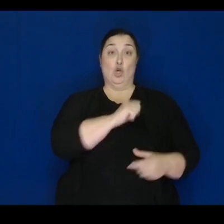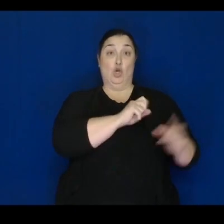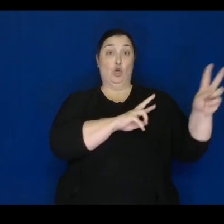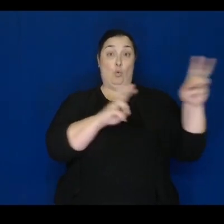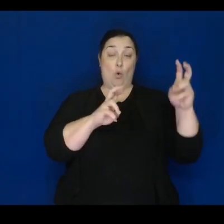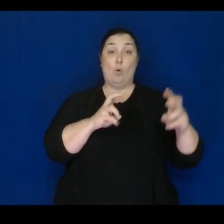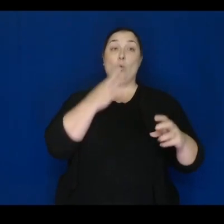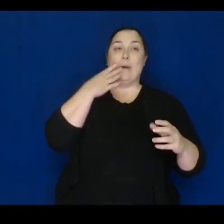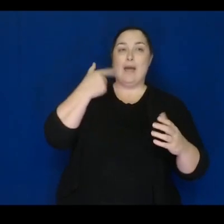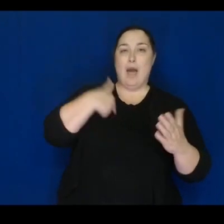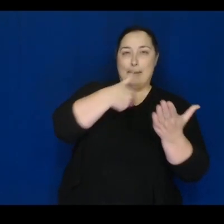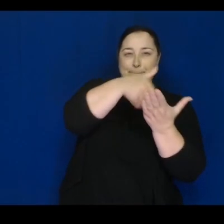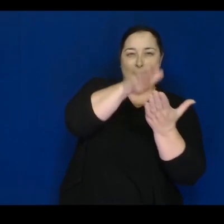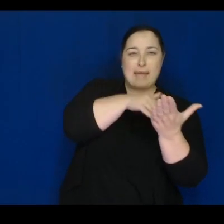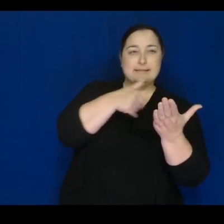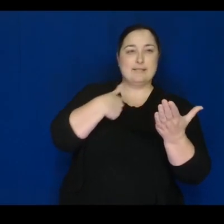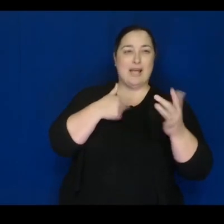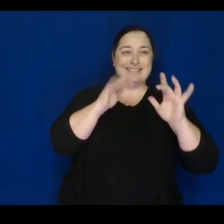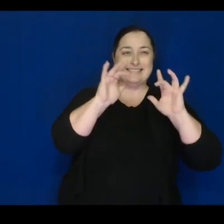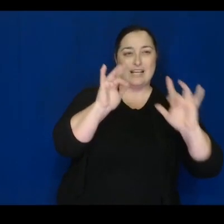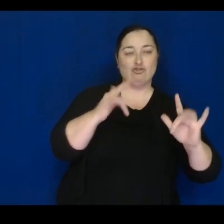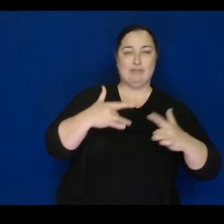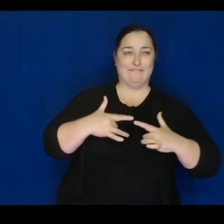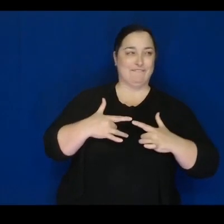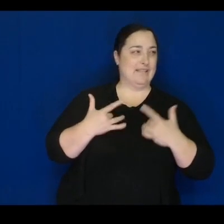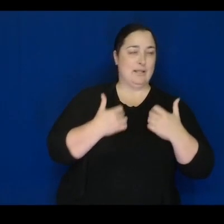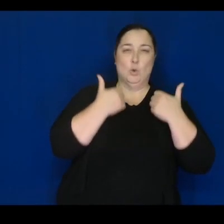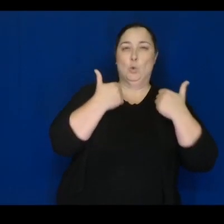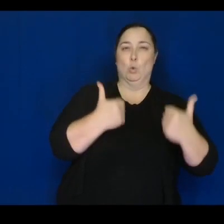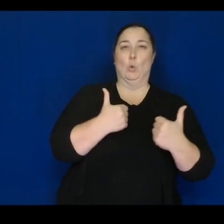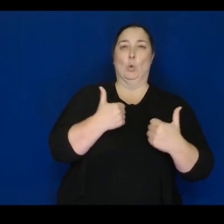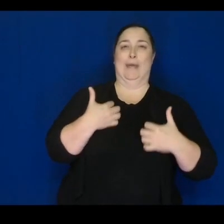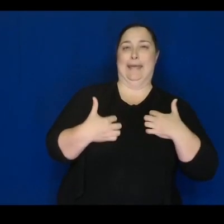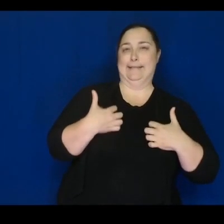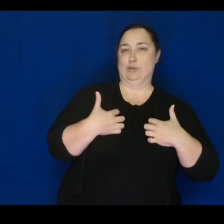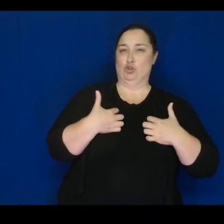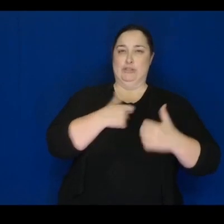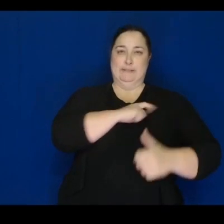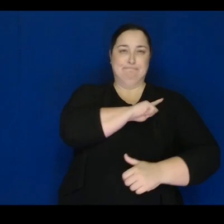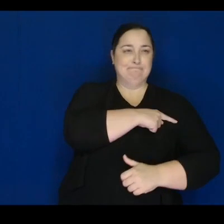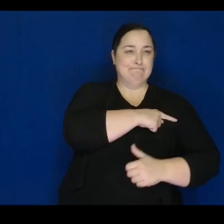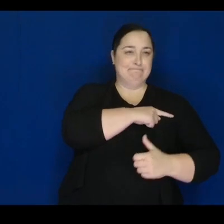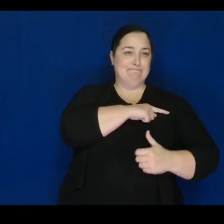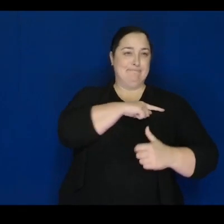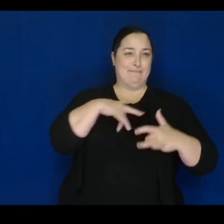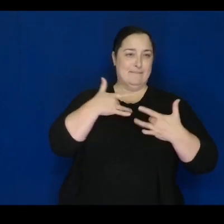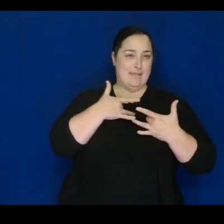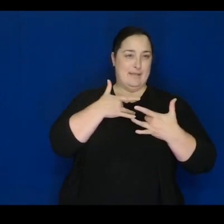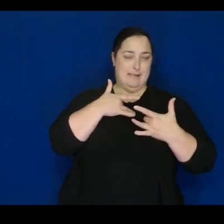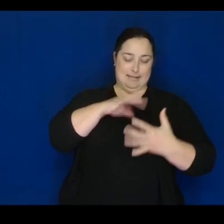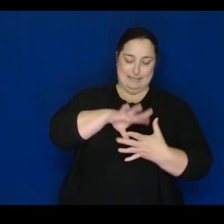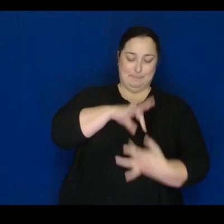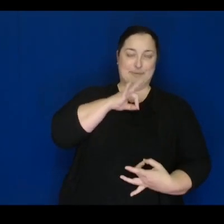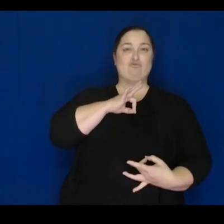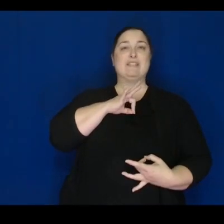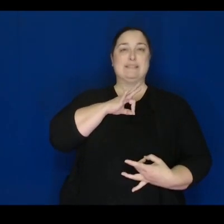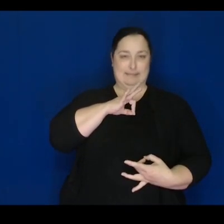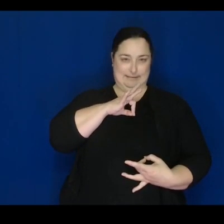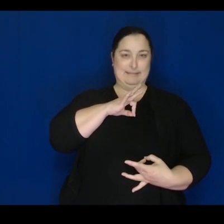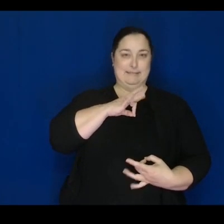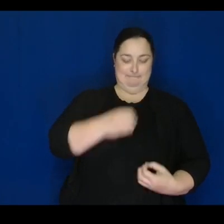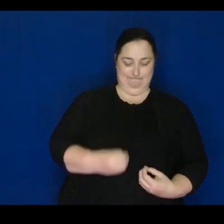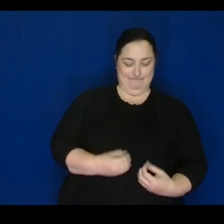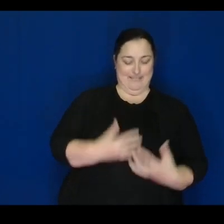canvas and I'm feeling good energy. It's connecting with my spirit, and all of these